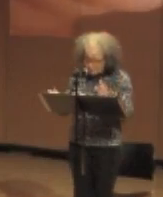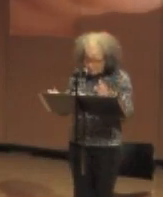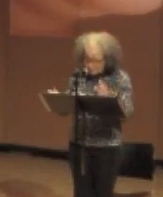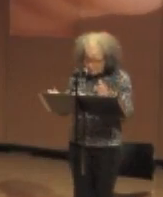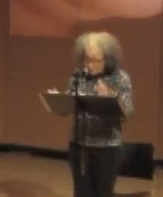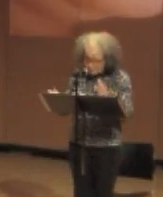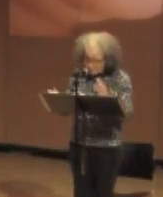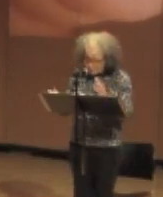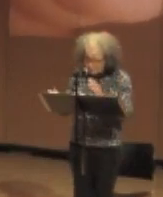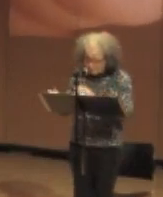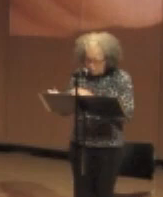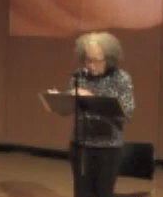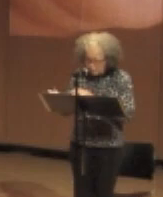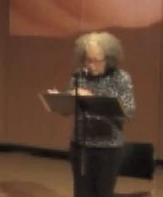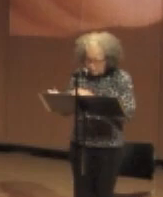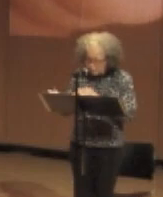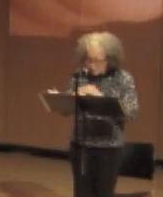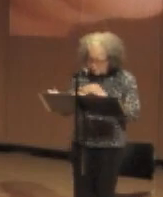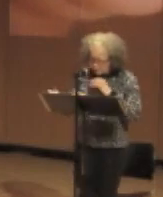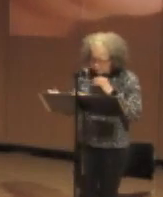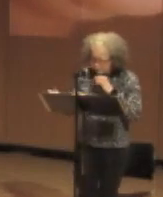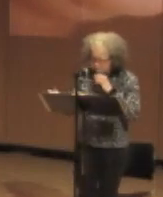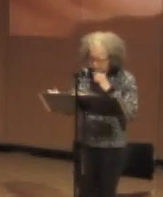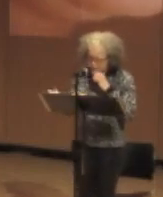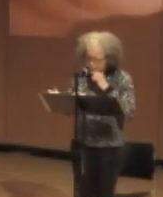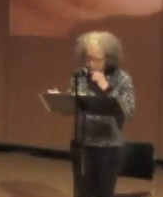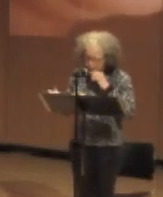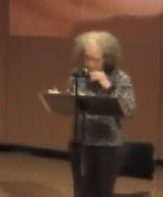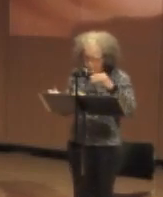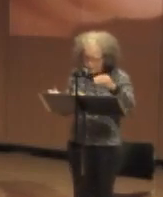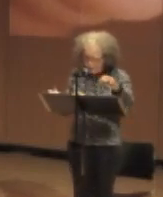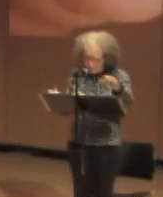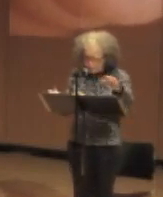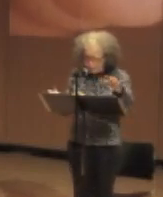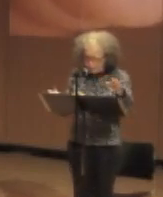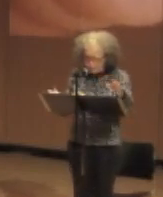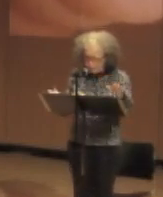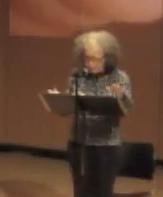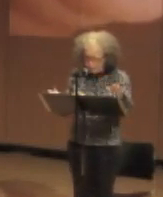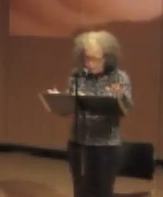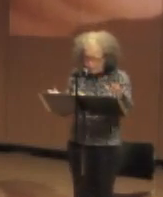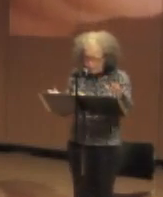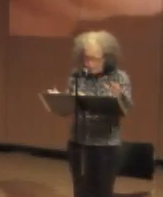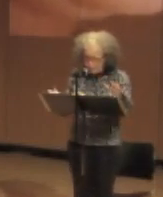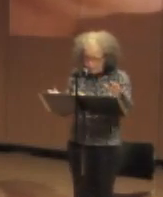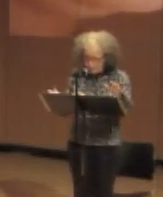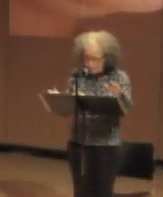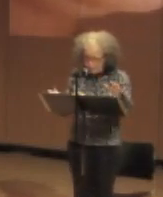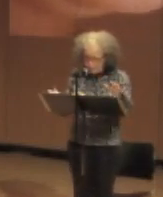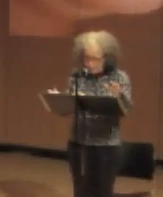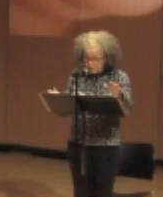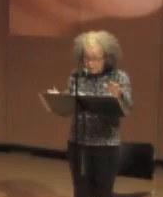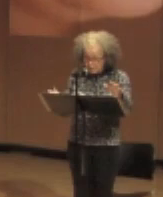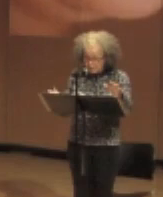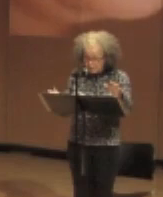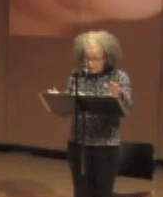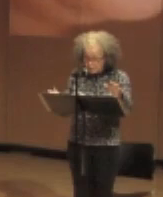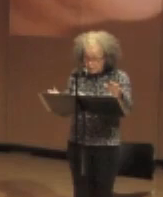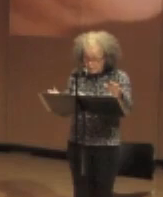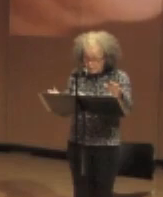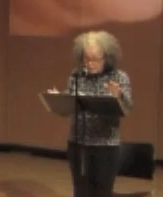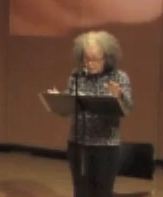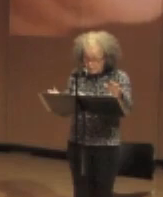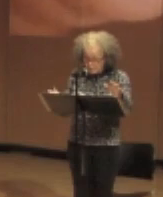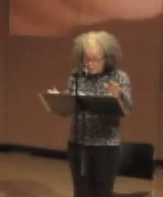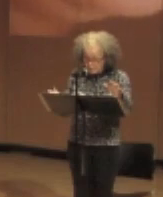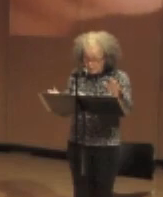the darkness of the boat house and I stood there on the dock looking out across the water and the boat was nowhere to